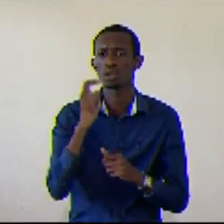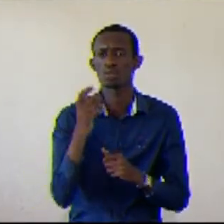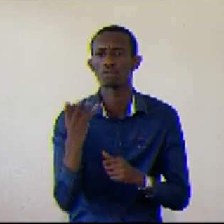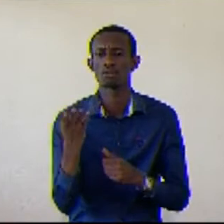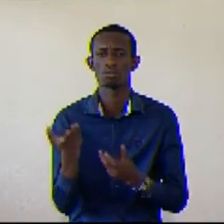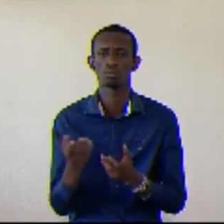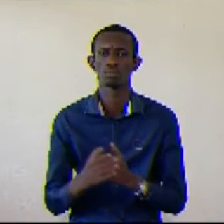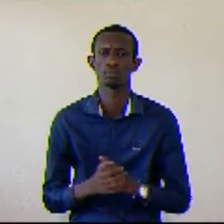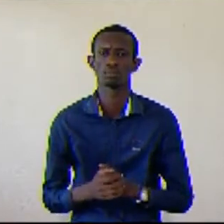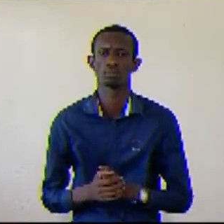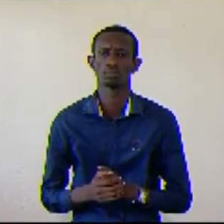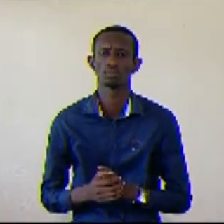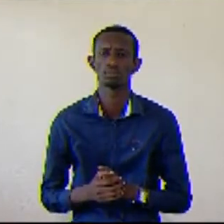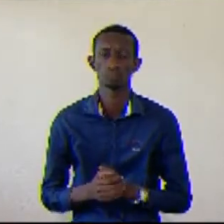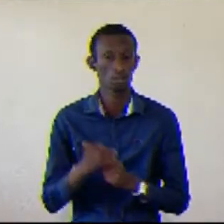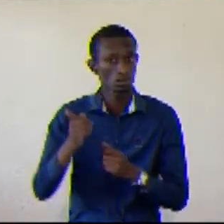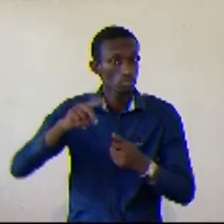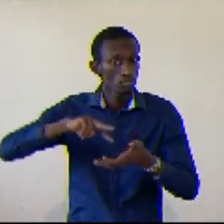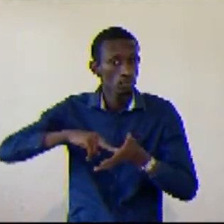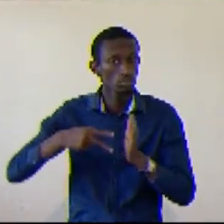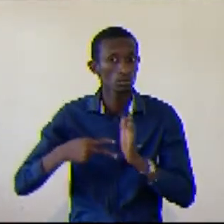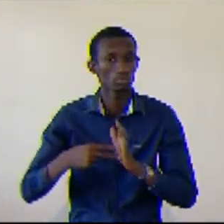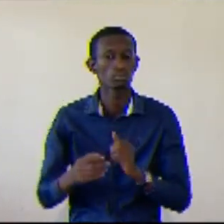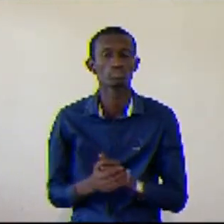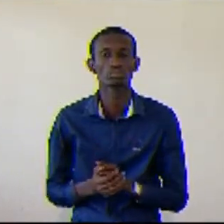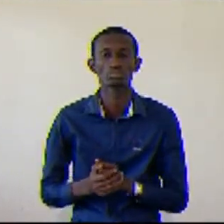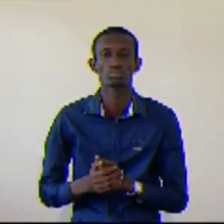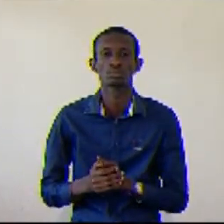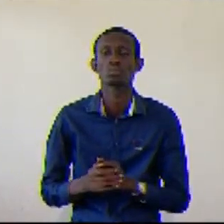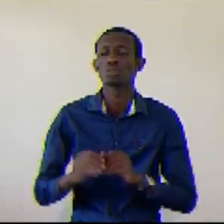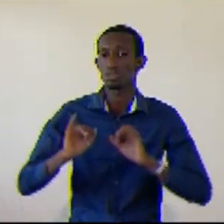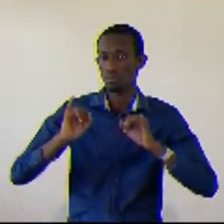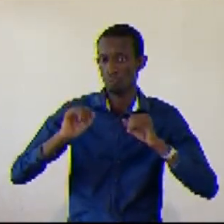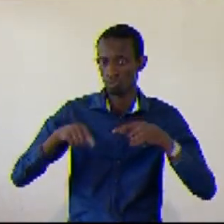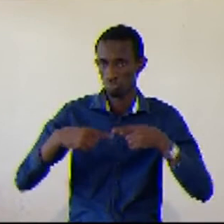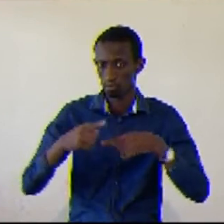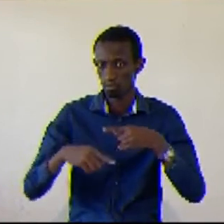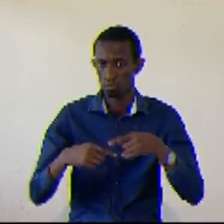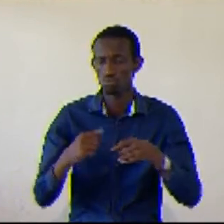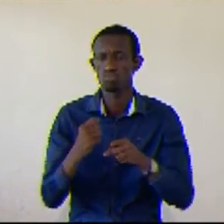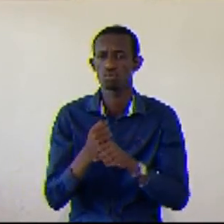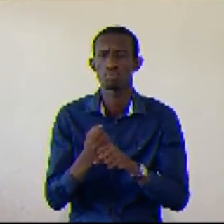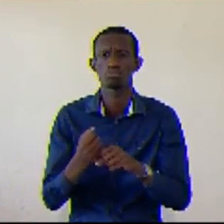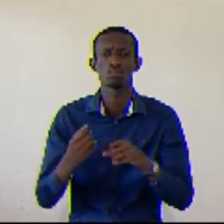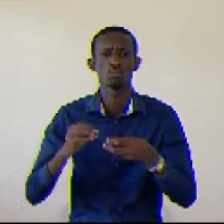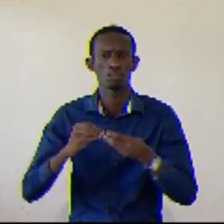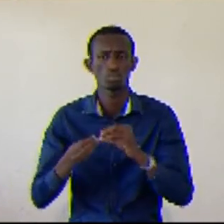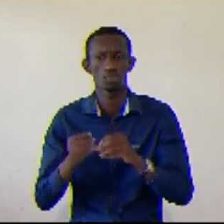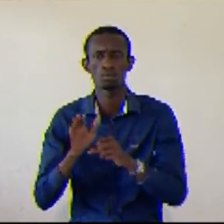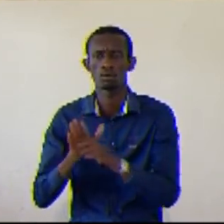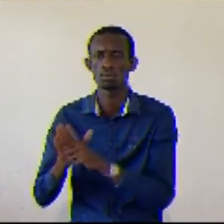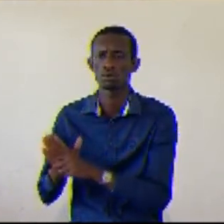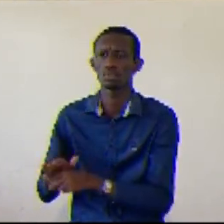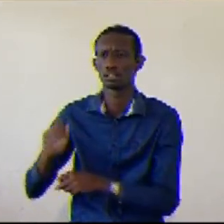this. It means as we make a big number of tangents, means